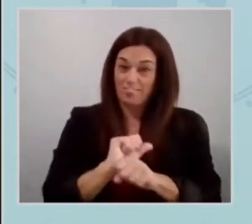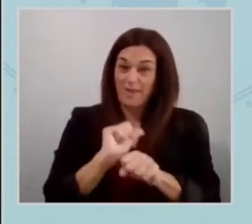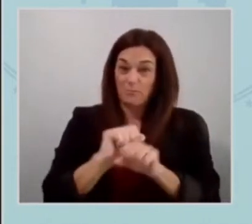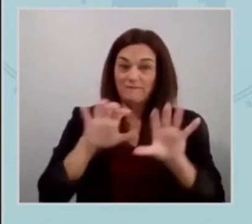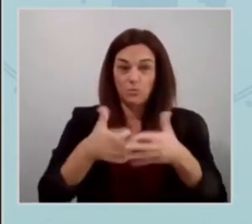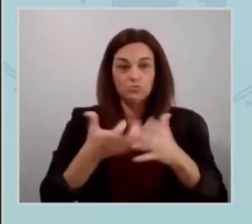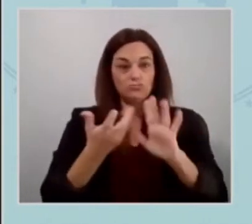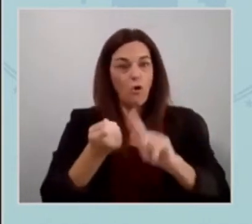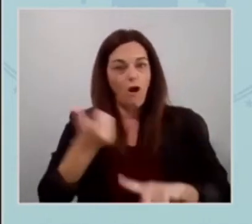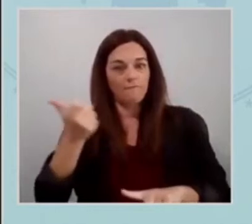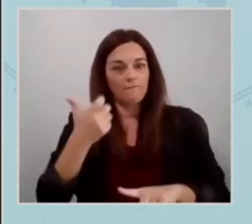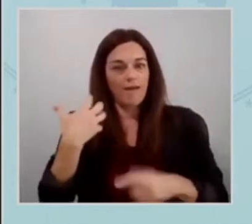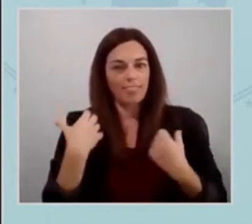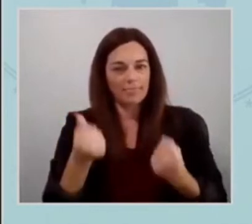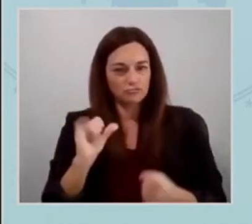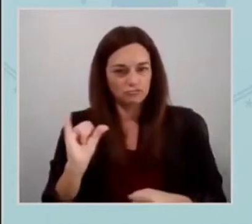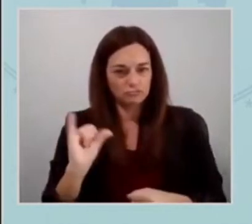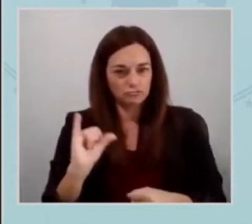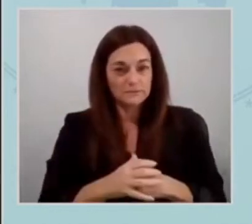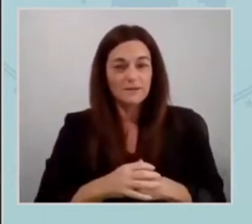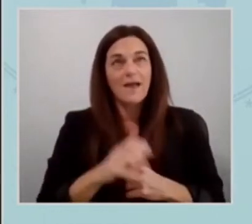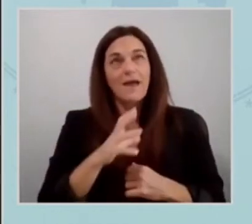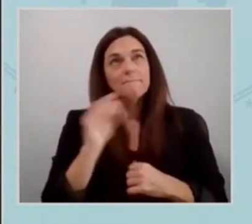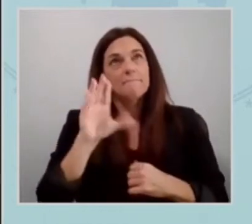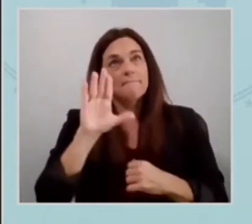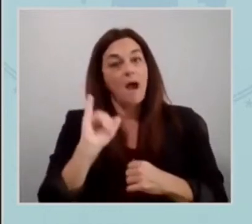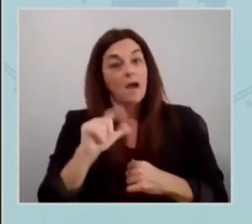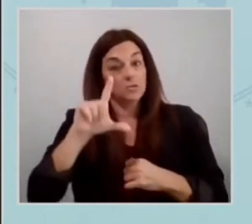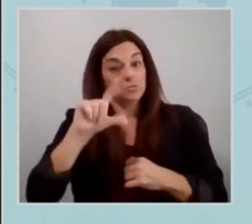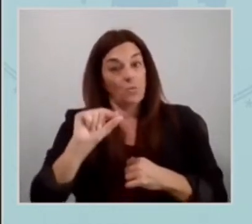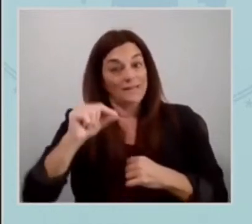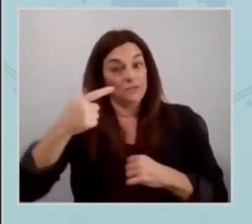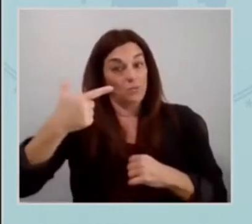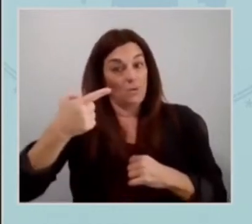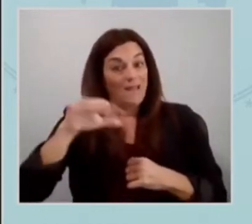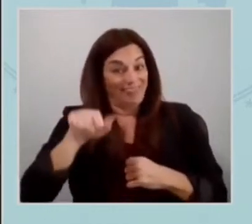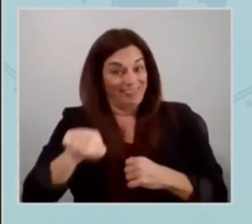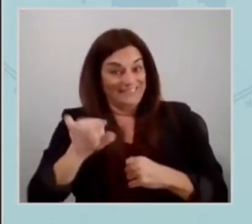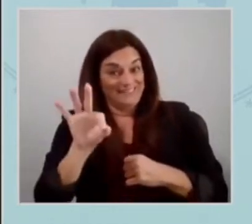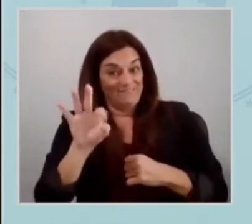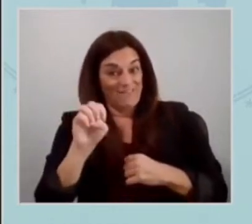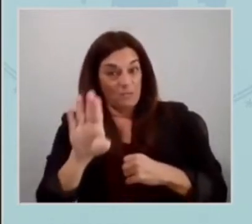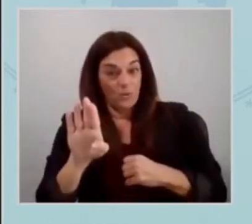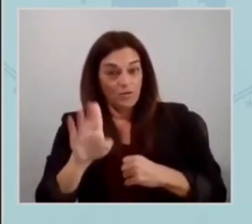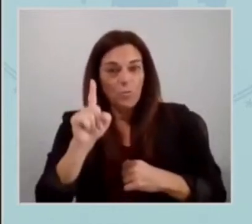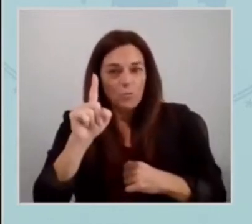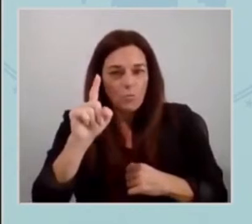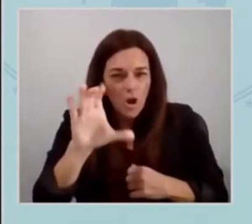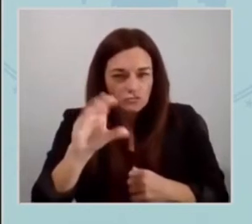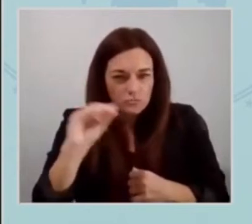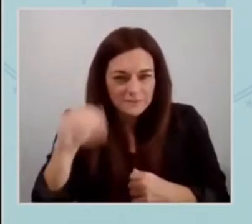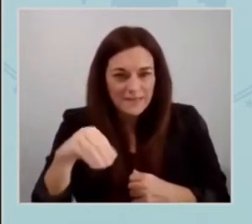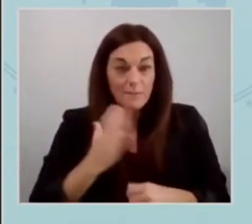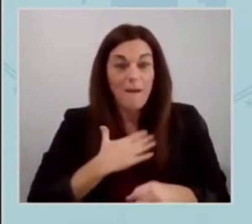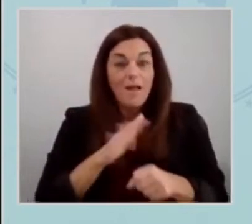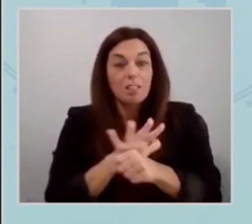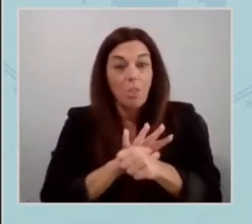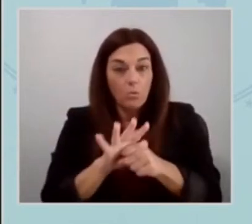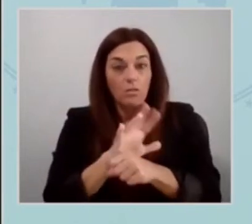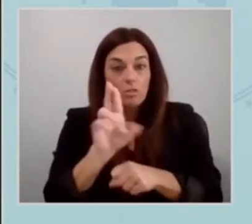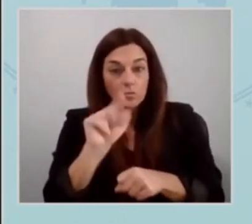September, 30% of our labor force was removed from the health insurance. And by